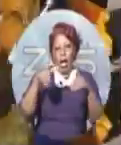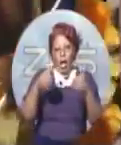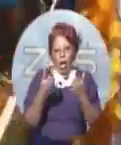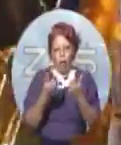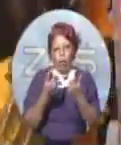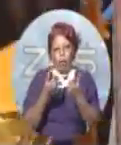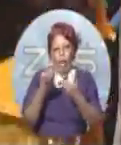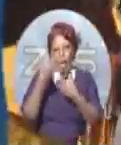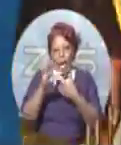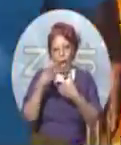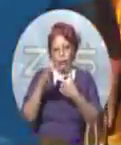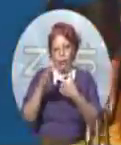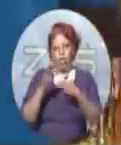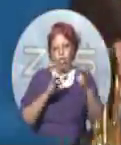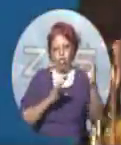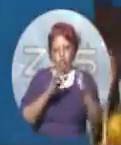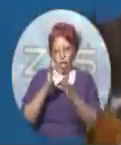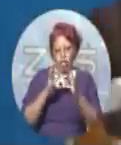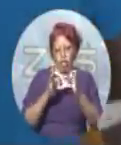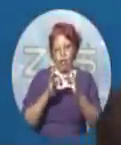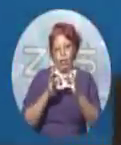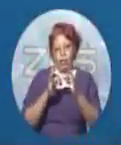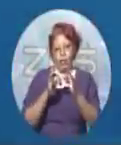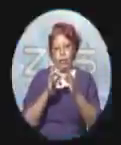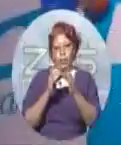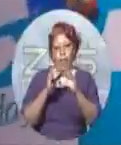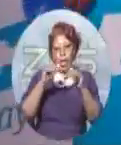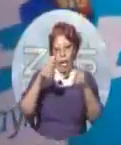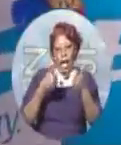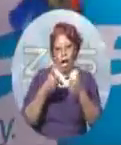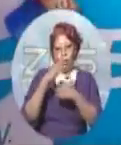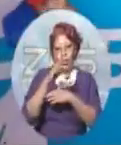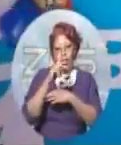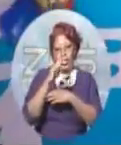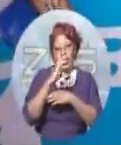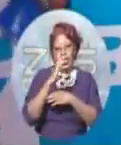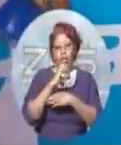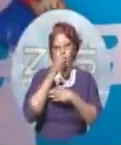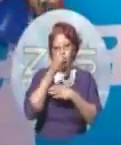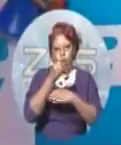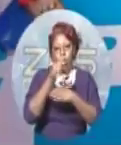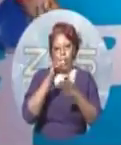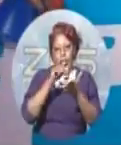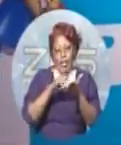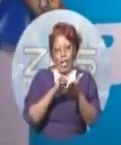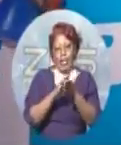after judging and the role the telecoms giant is playing to ensure this parade